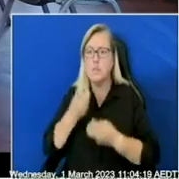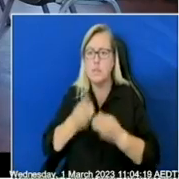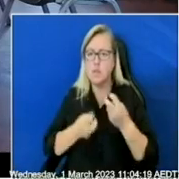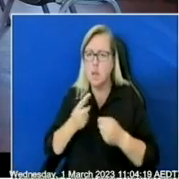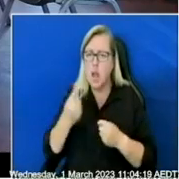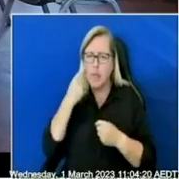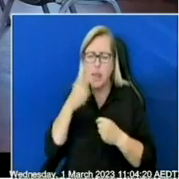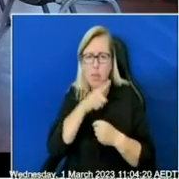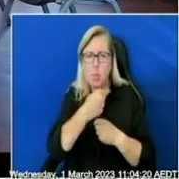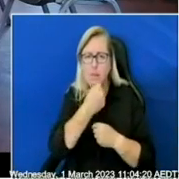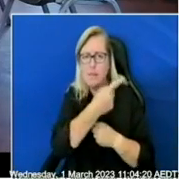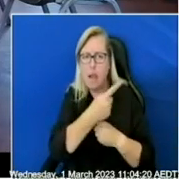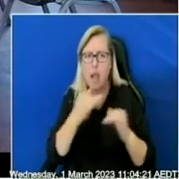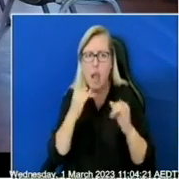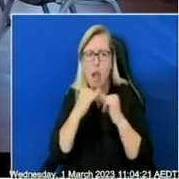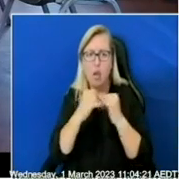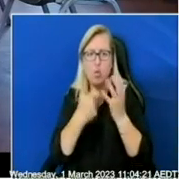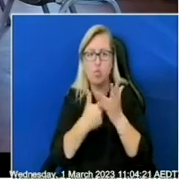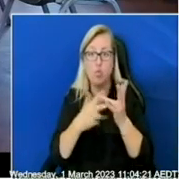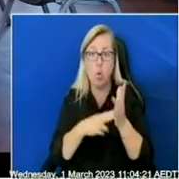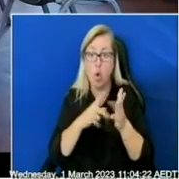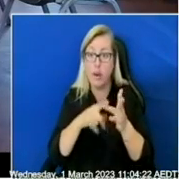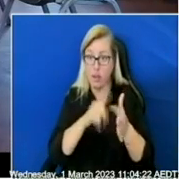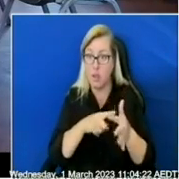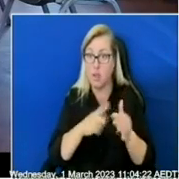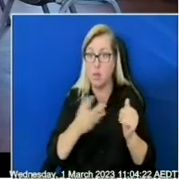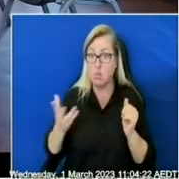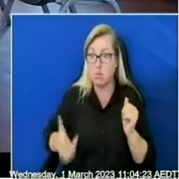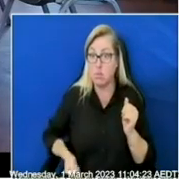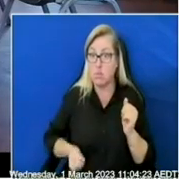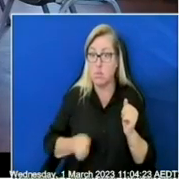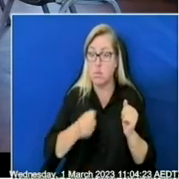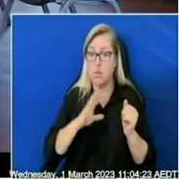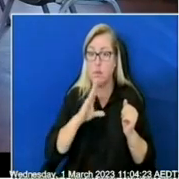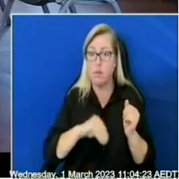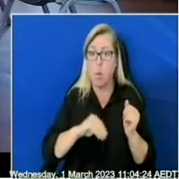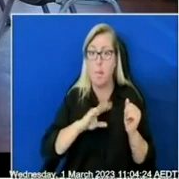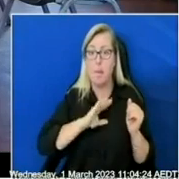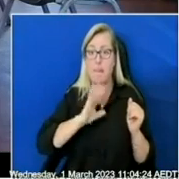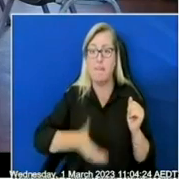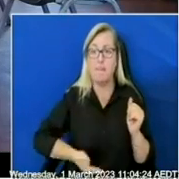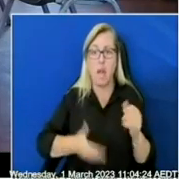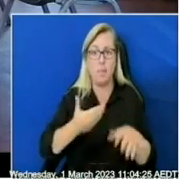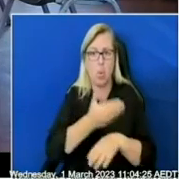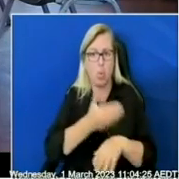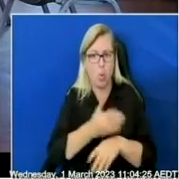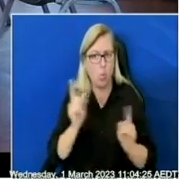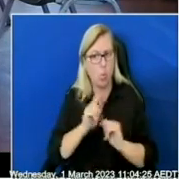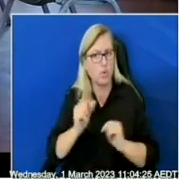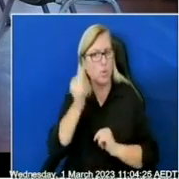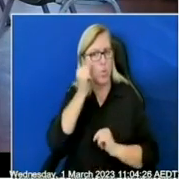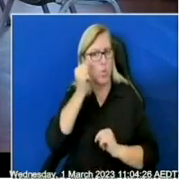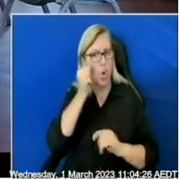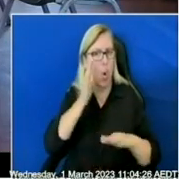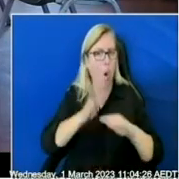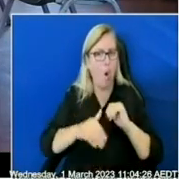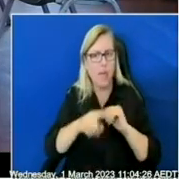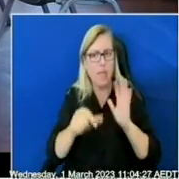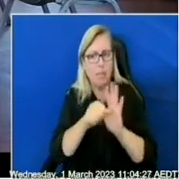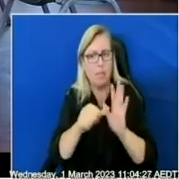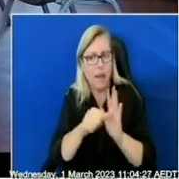wages on the farm and how that was treated, what you know about how that money was treated, where that money went. They